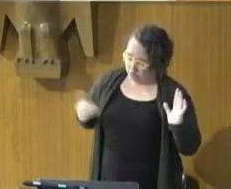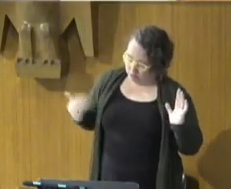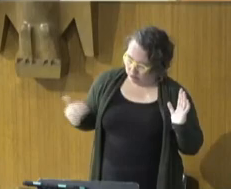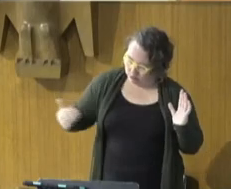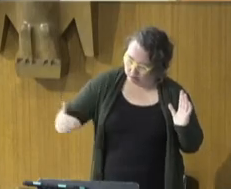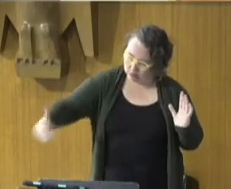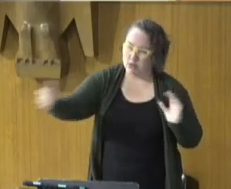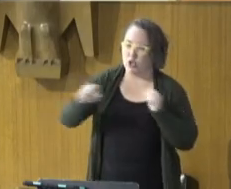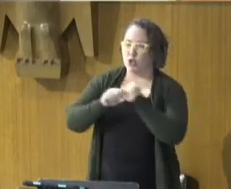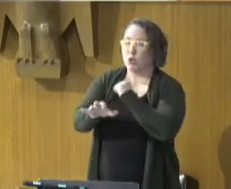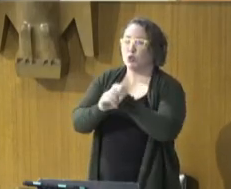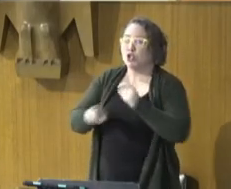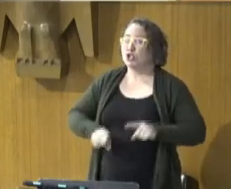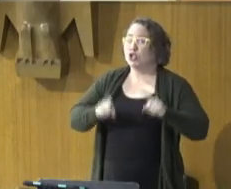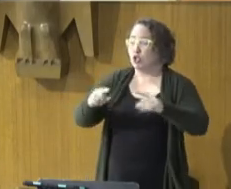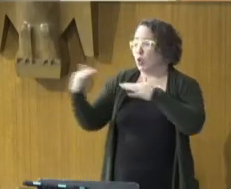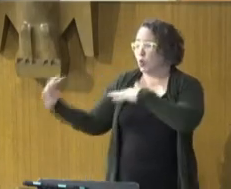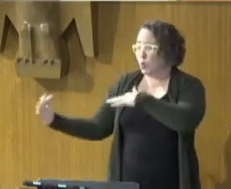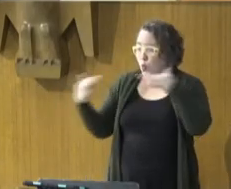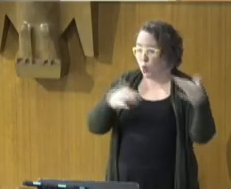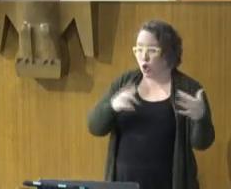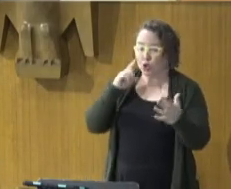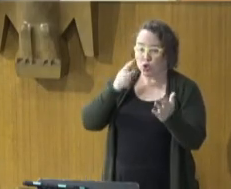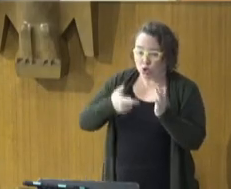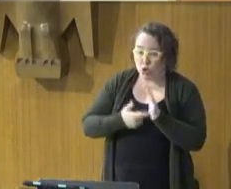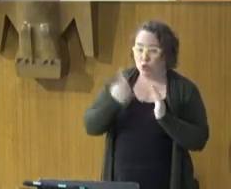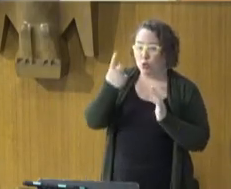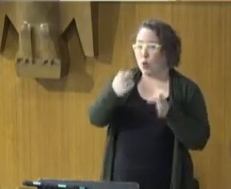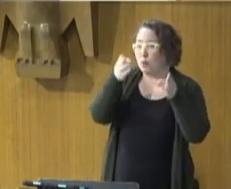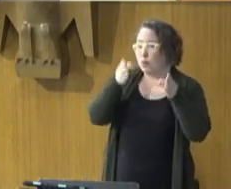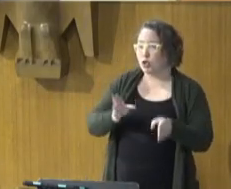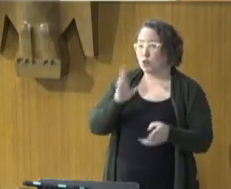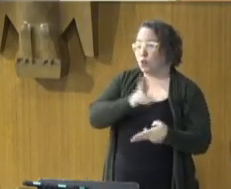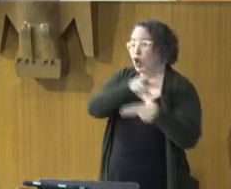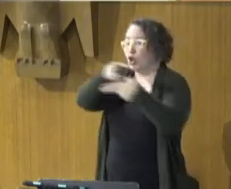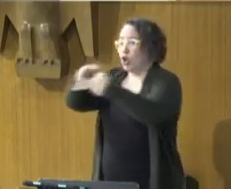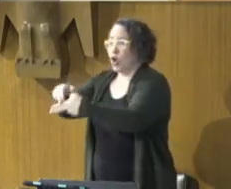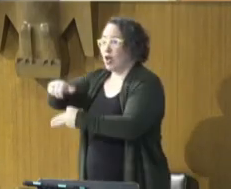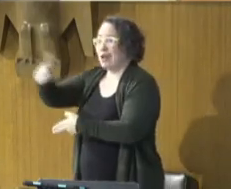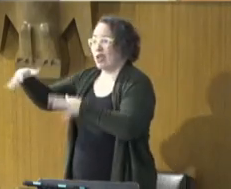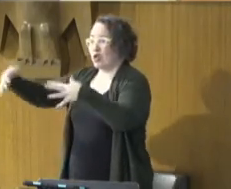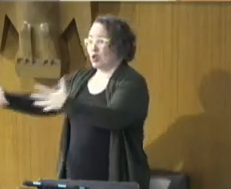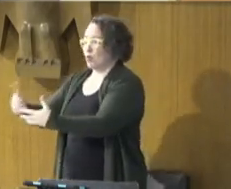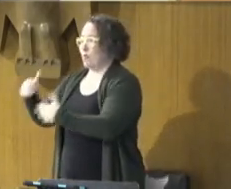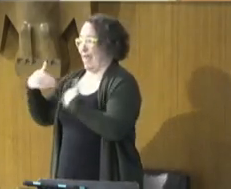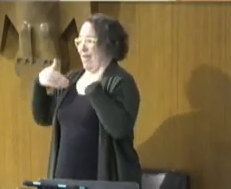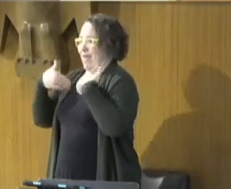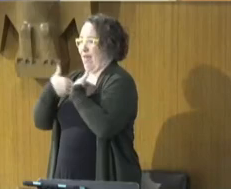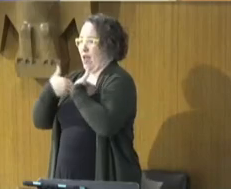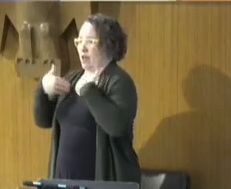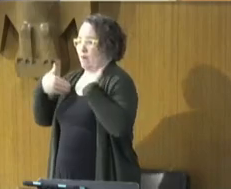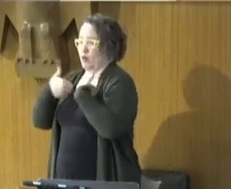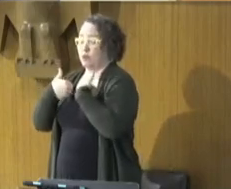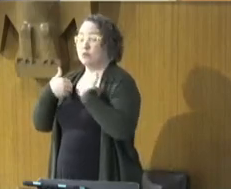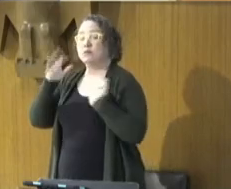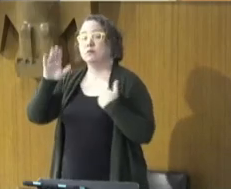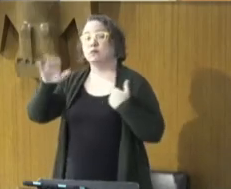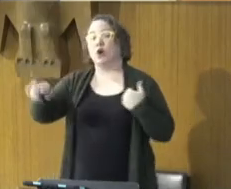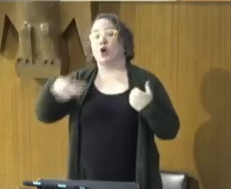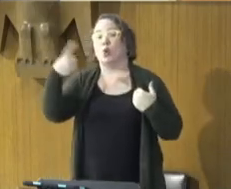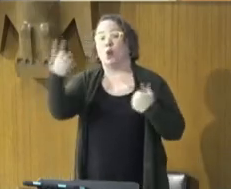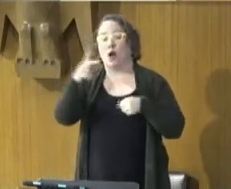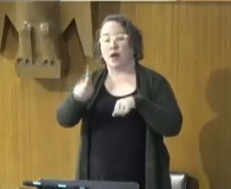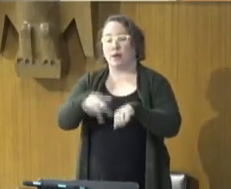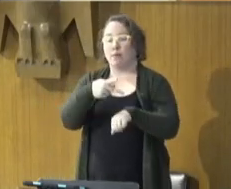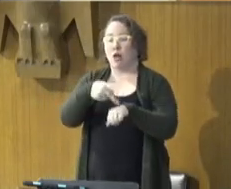During times of war, one side will refer to the other as animals. Just this week, a prominent politician in our